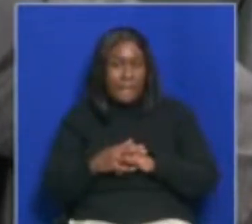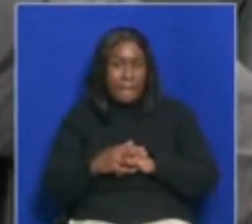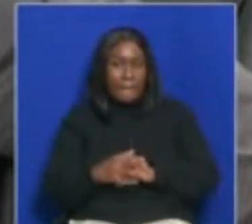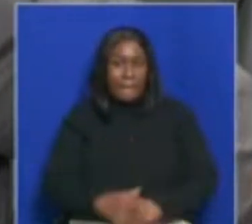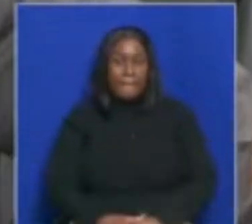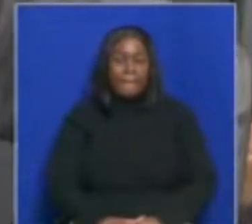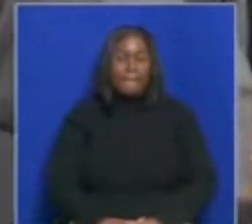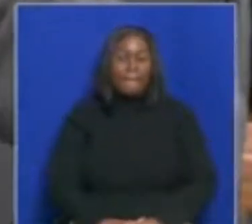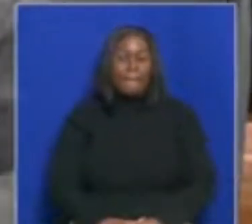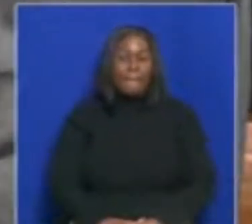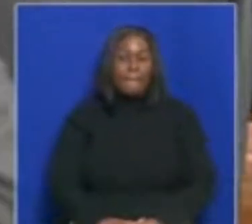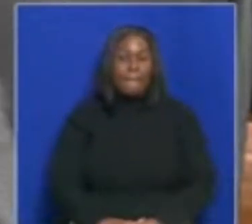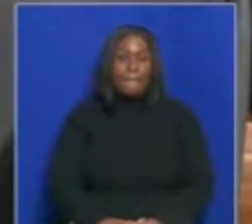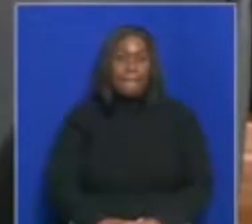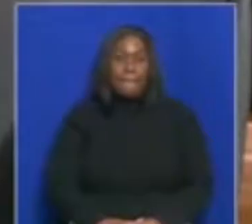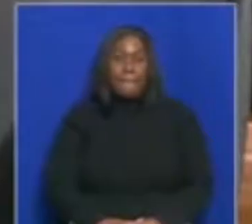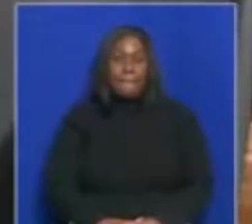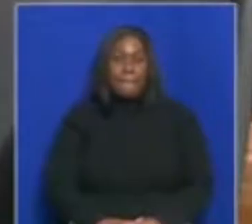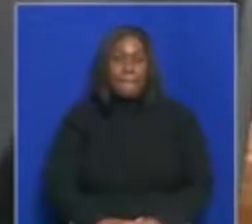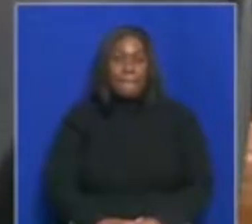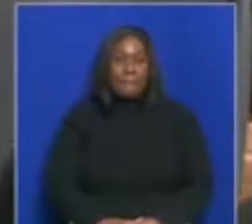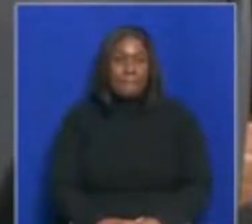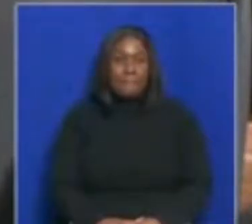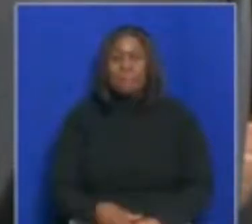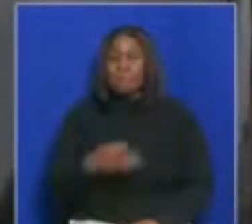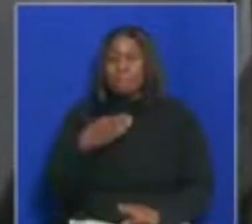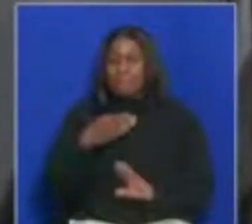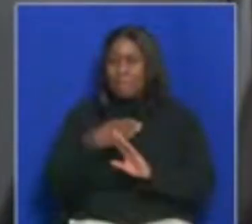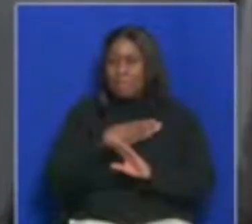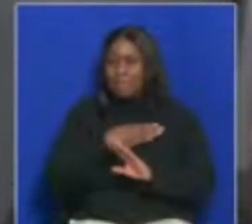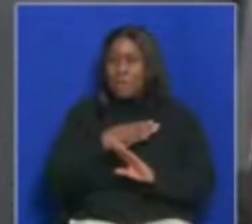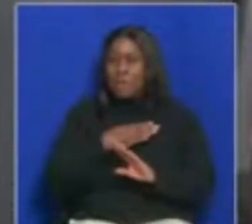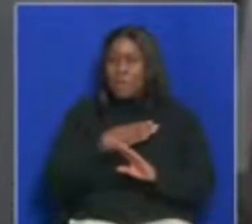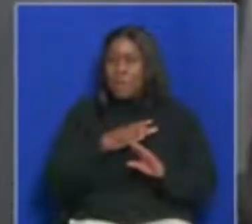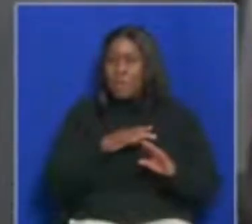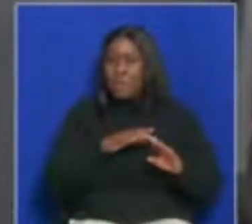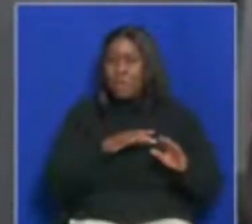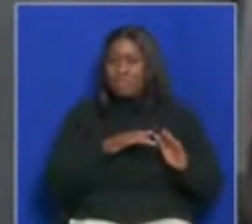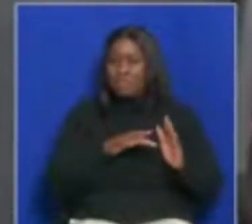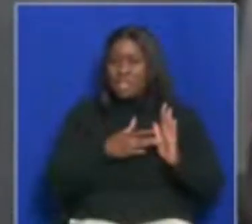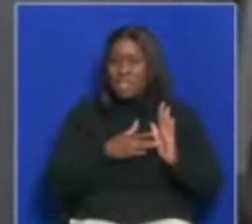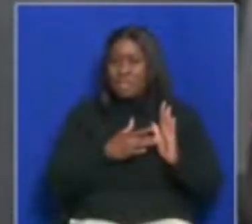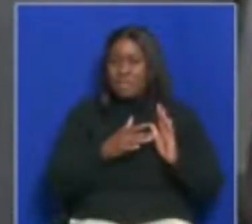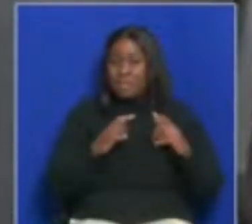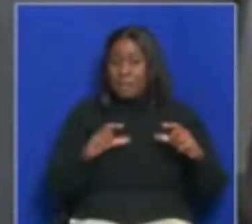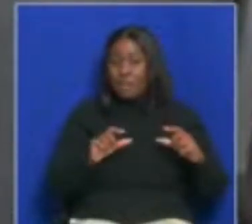And maybe before we go to paragraph 66.2, because you're talking about